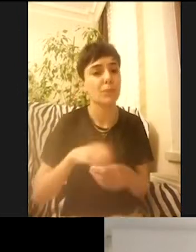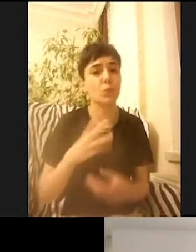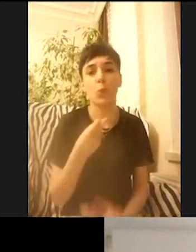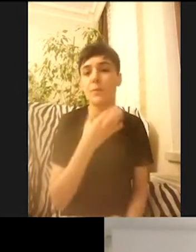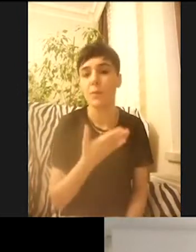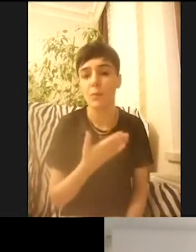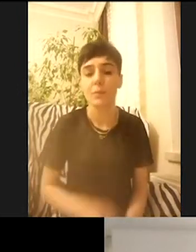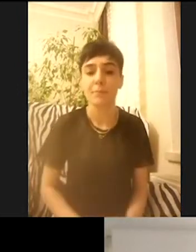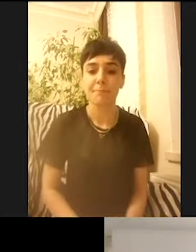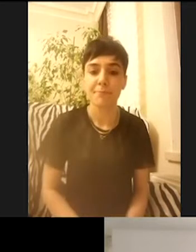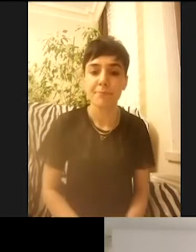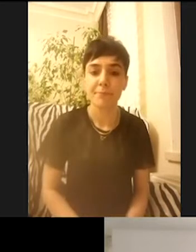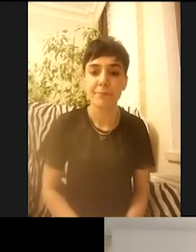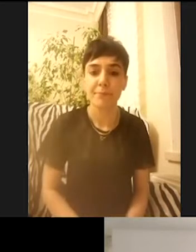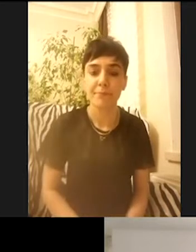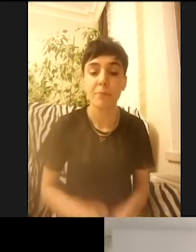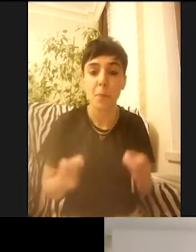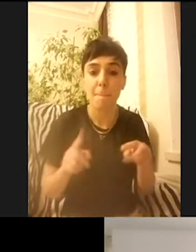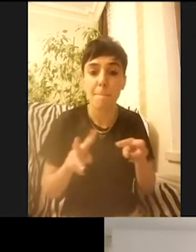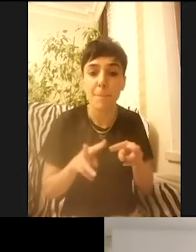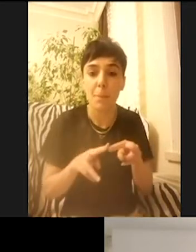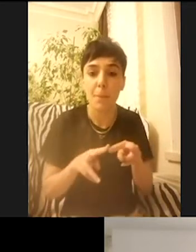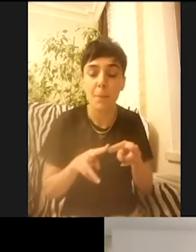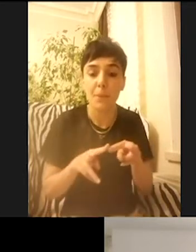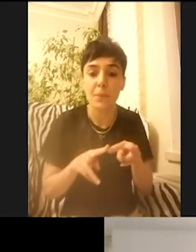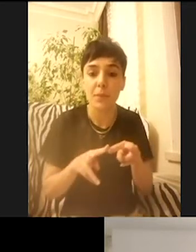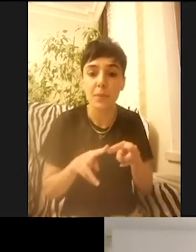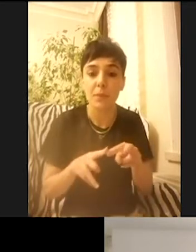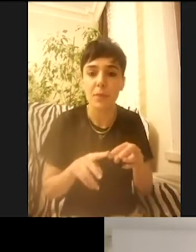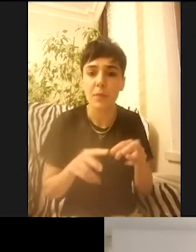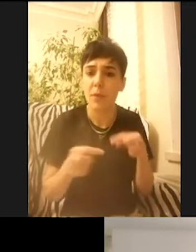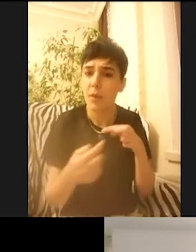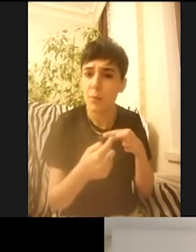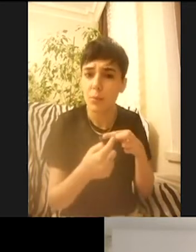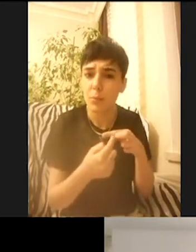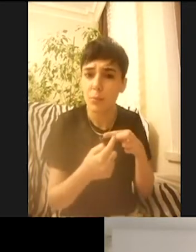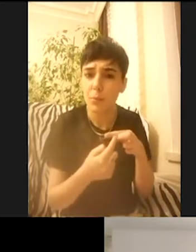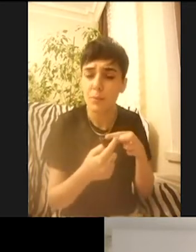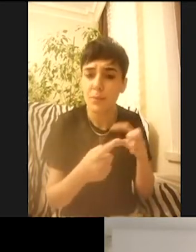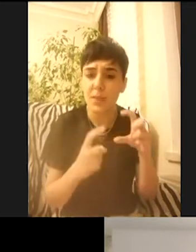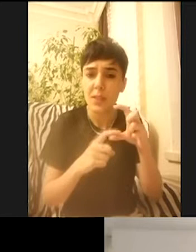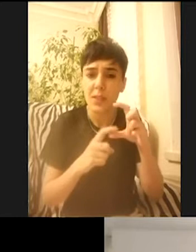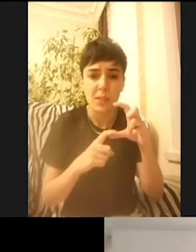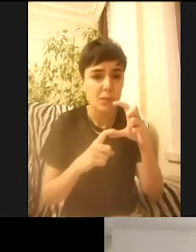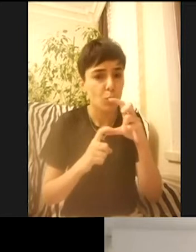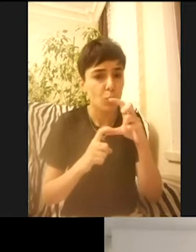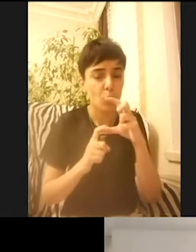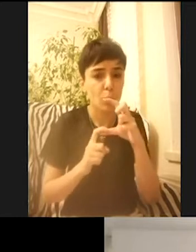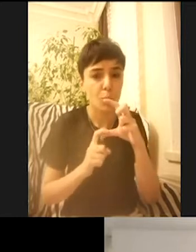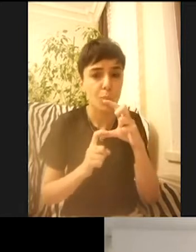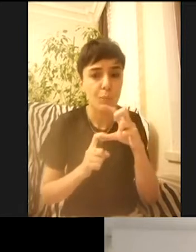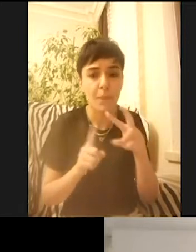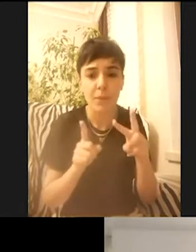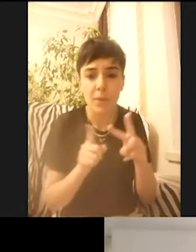Mala Badi, 𝘗𝘳𝘪𝘥𝘦, Ernestine Noli, Nash Caldera, Quinny